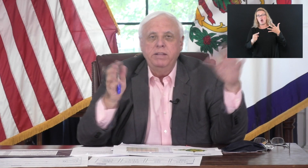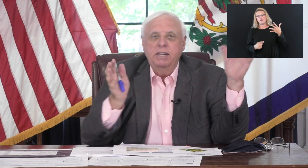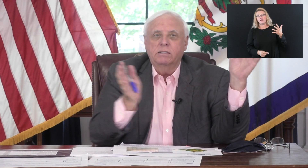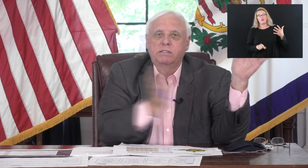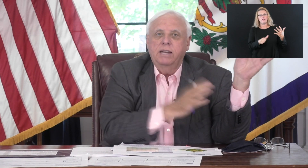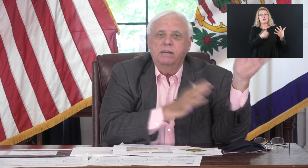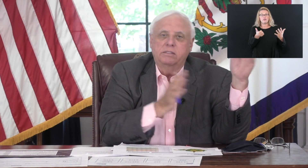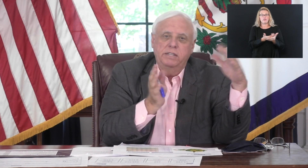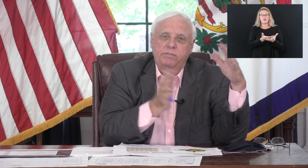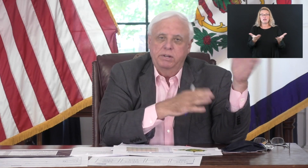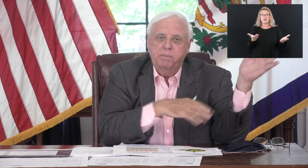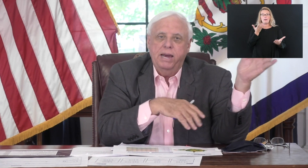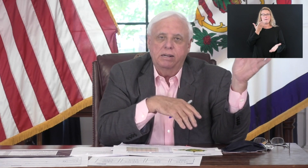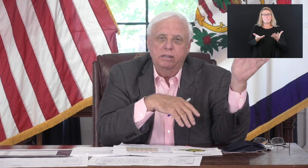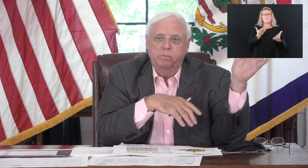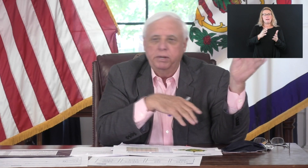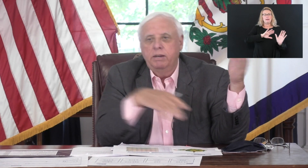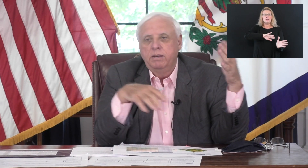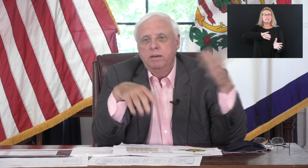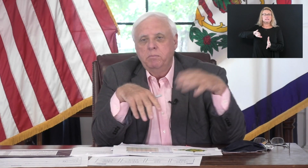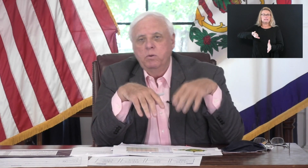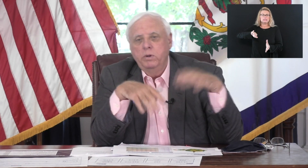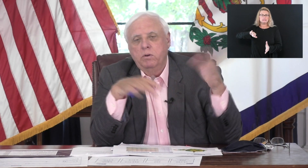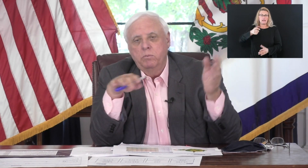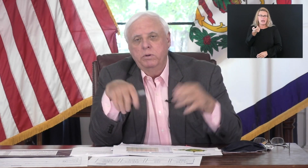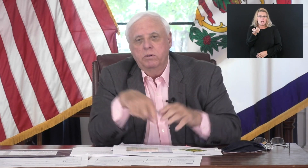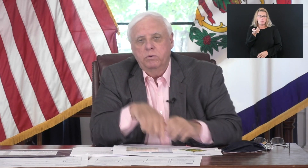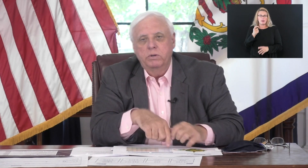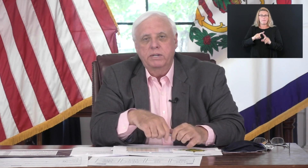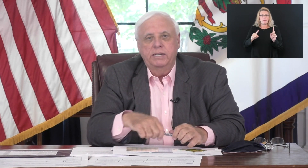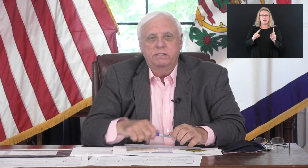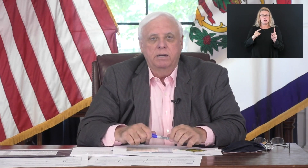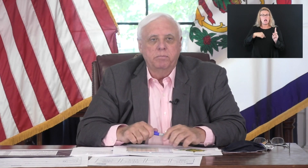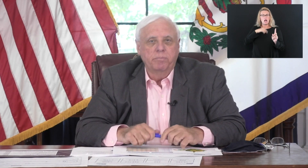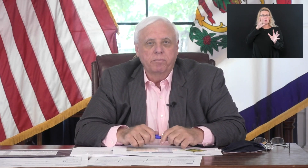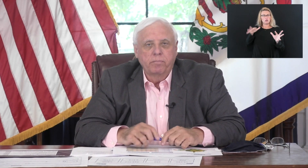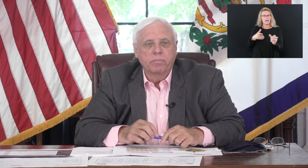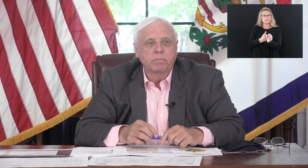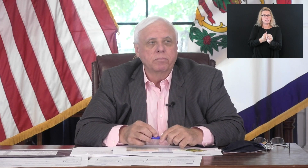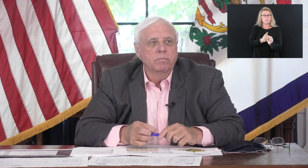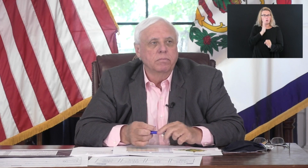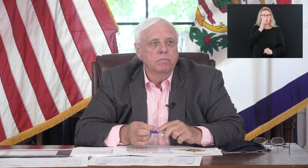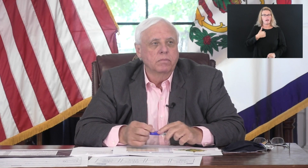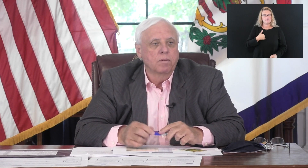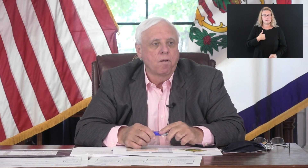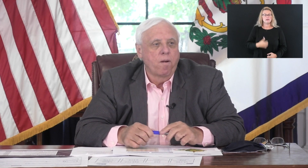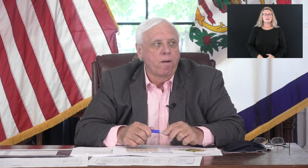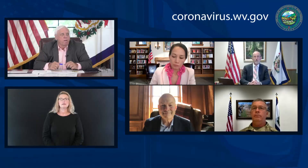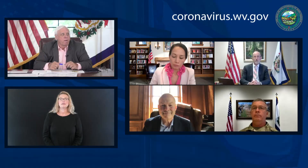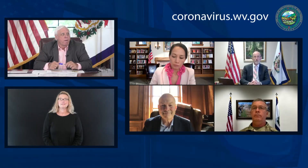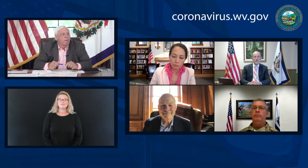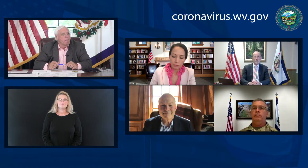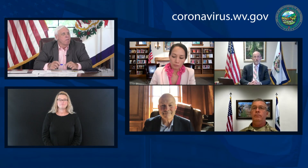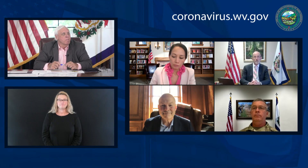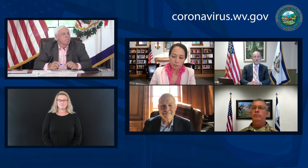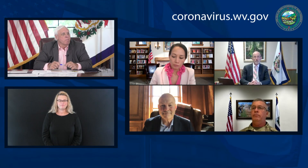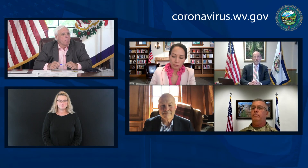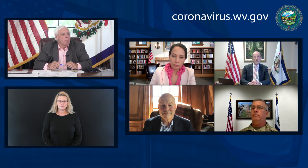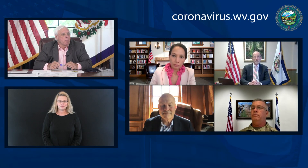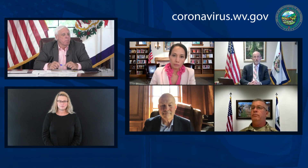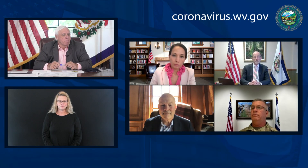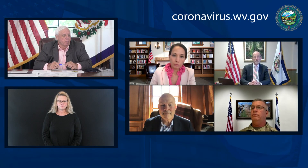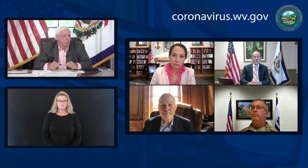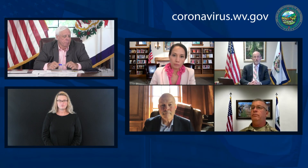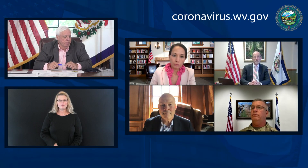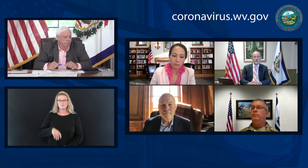maybe that's got shifted back a little bit, but we'll catch up. All right, thank you. Next to Junate